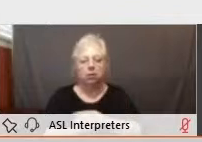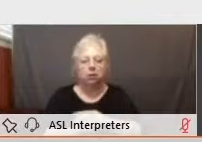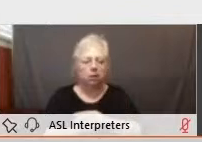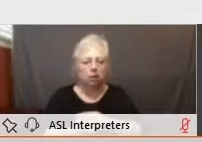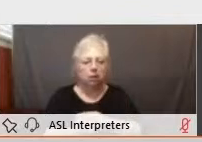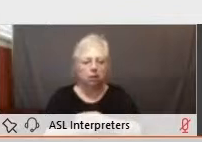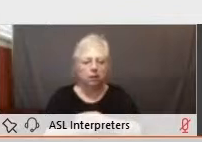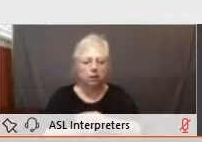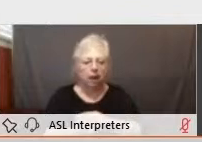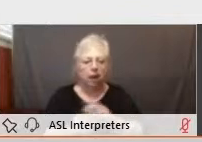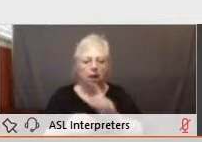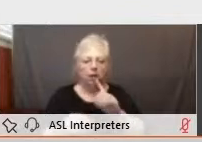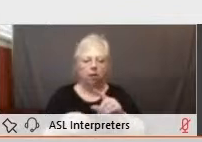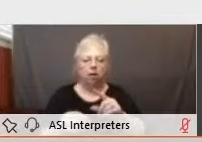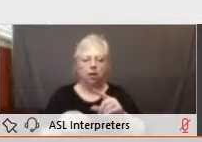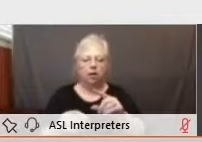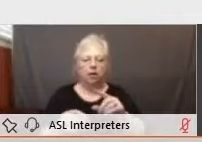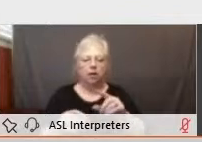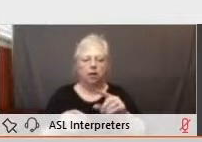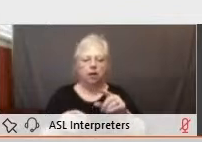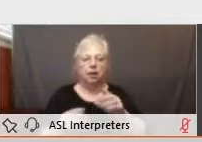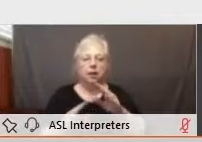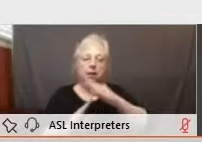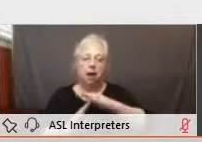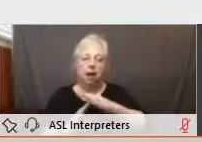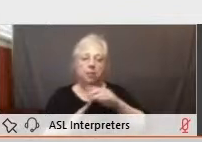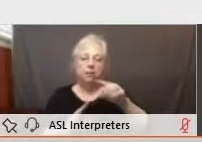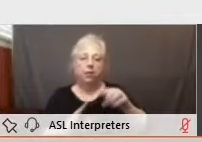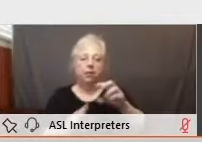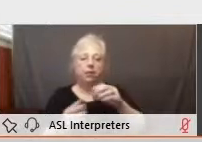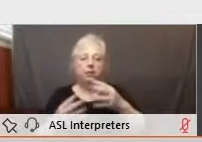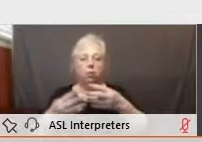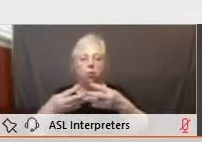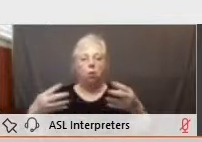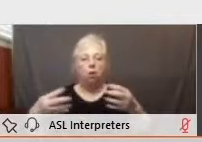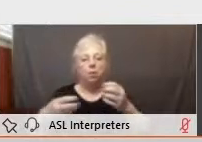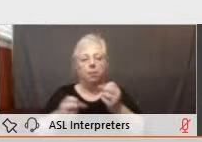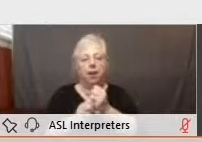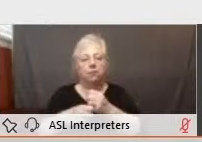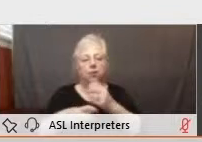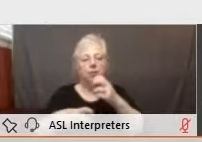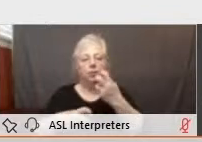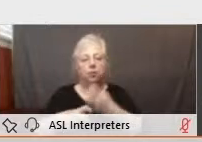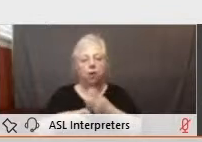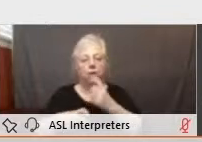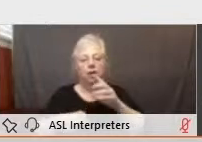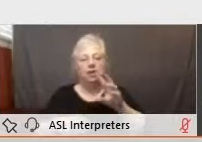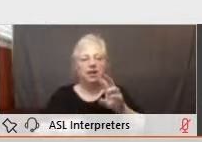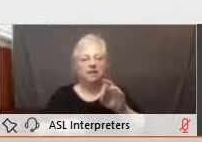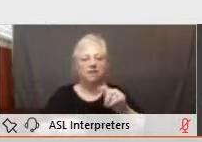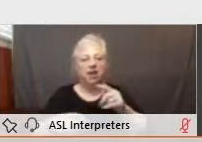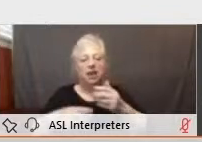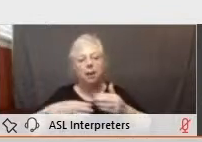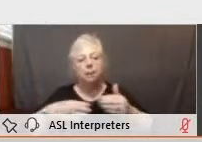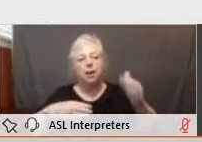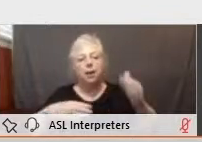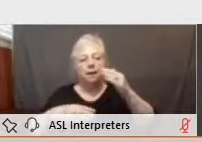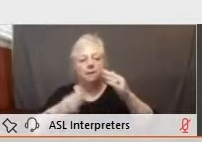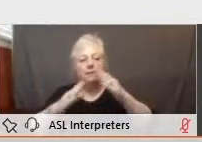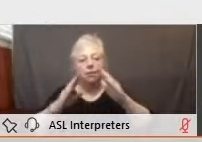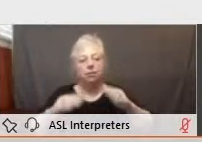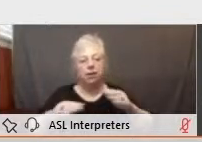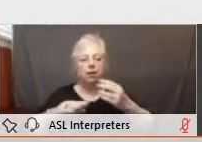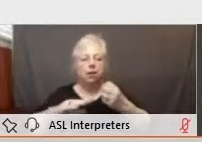subject site, the top of this existing stone wall stands 6 feet above the residential property to the south, and a